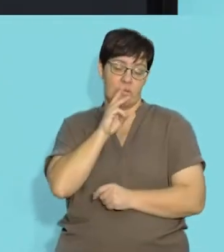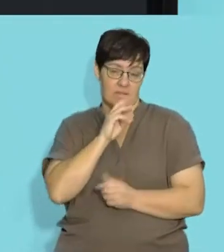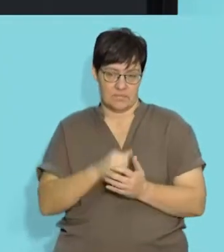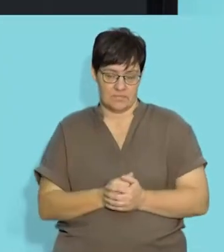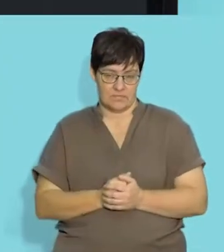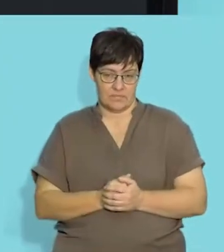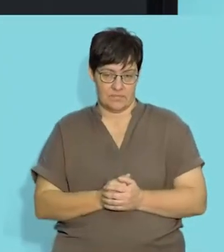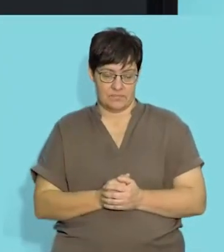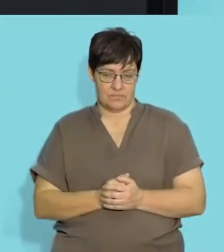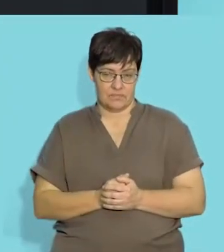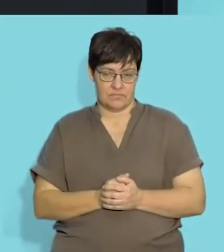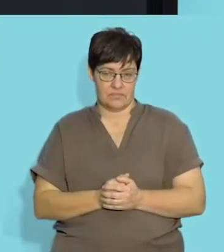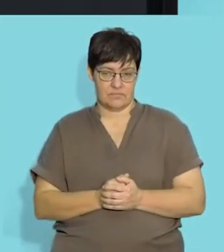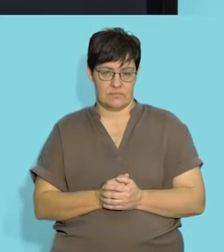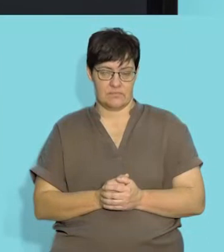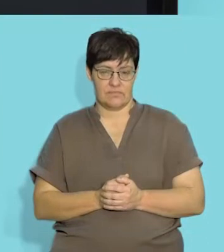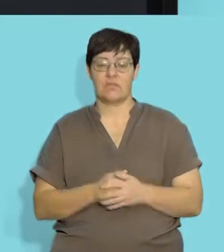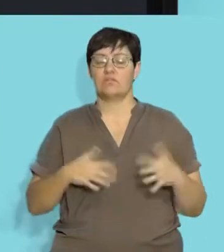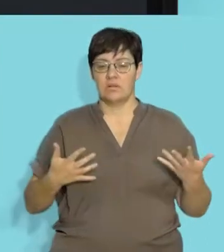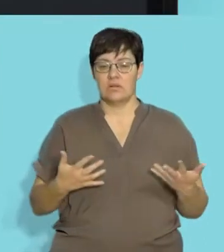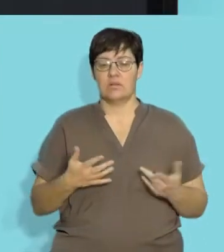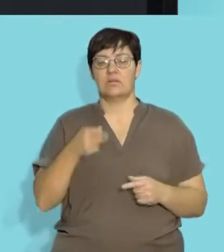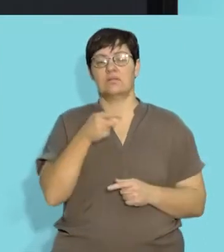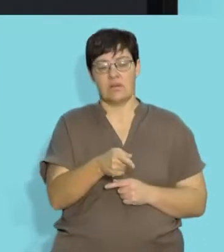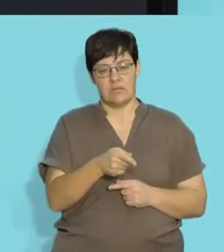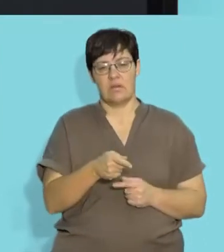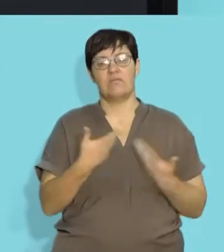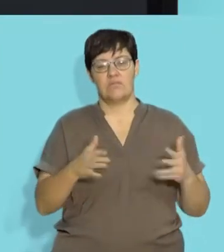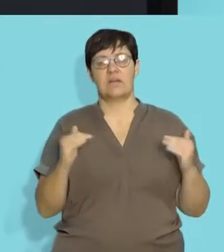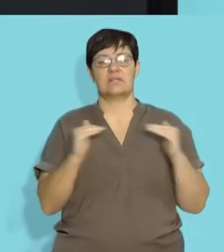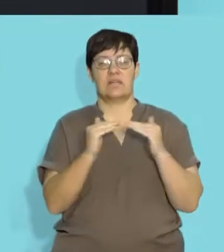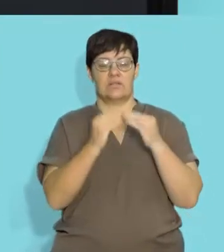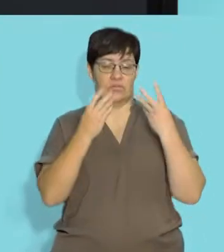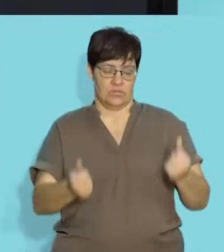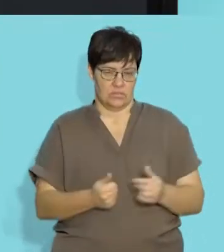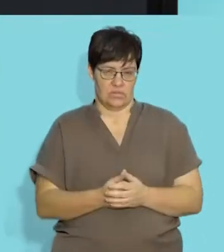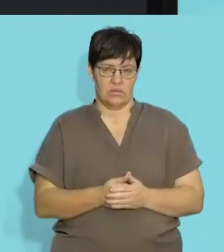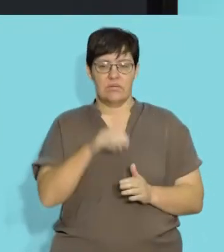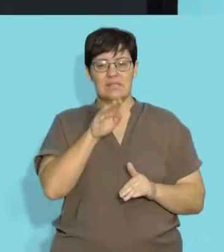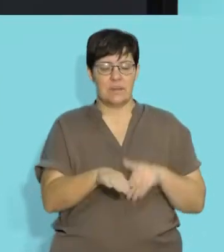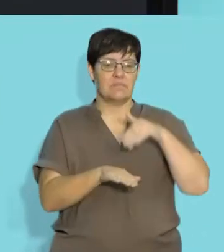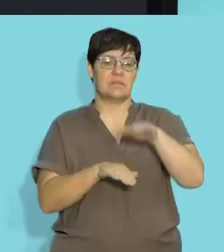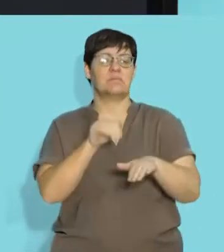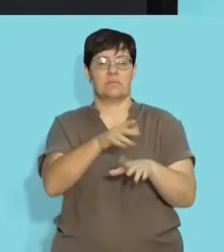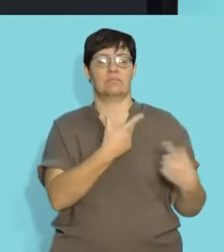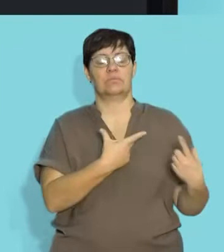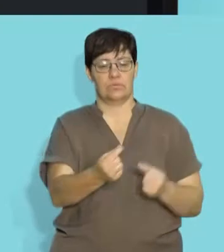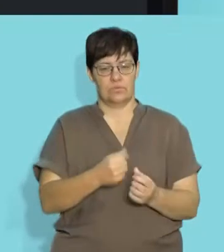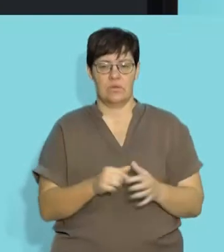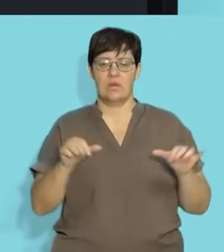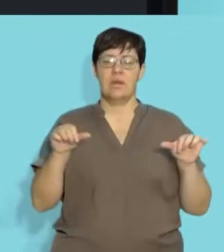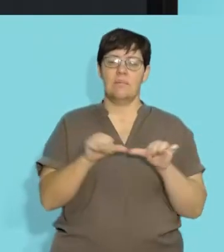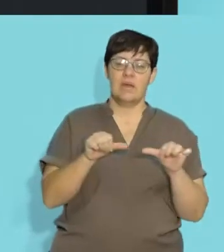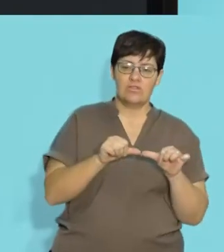an aqueous solution. So that's as far as determining the standard solution. So those are the steps that we